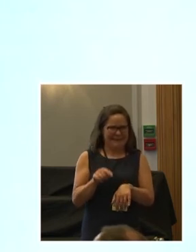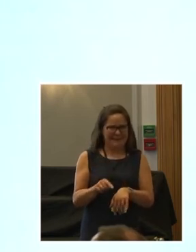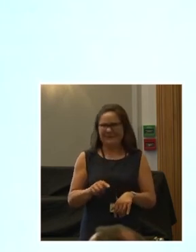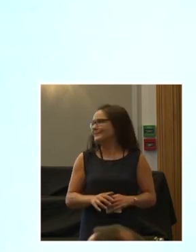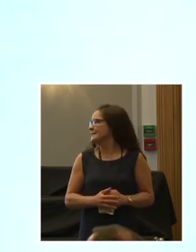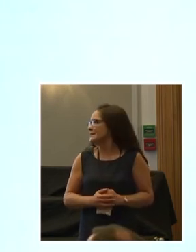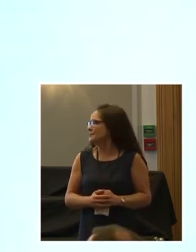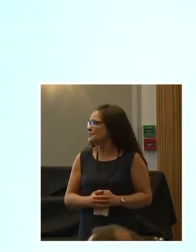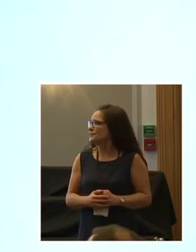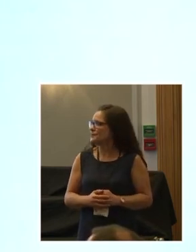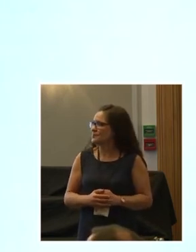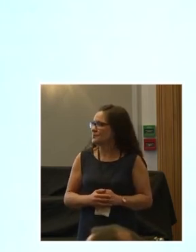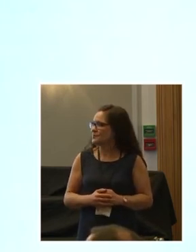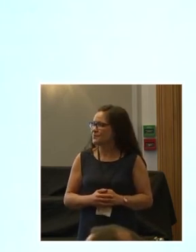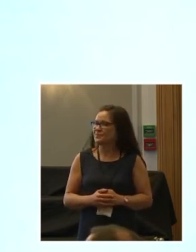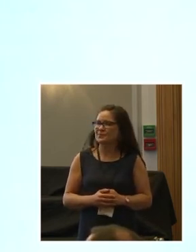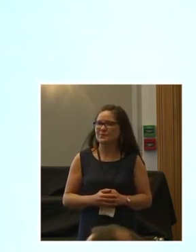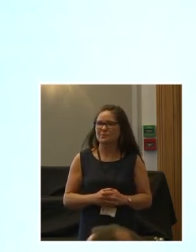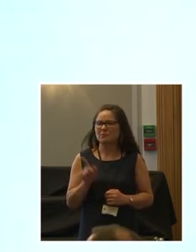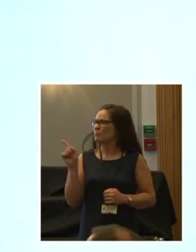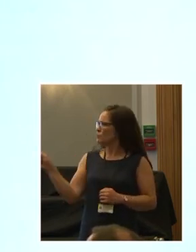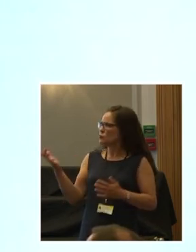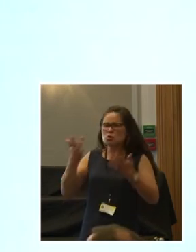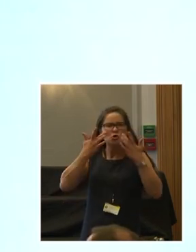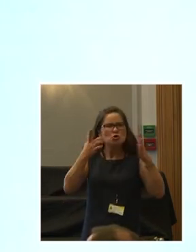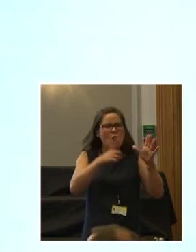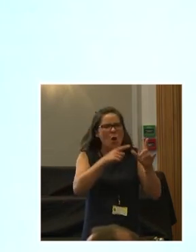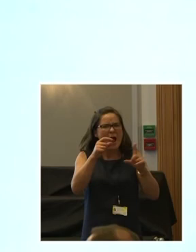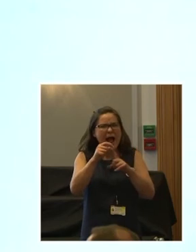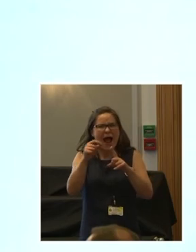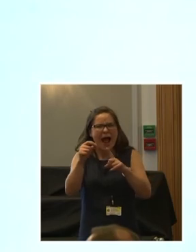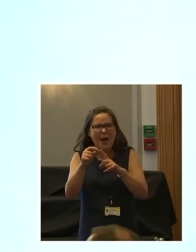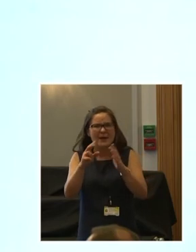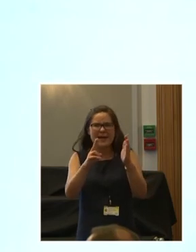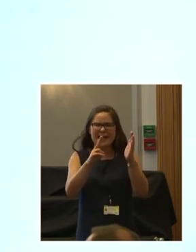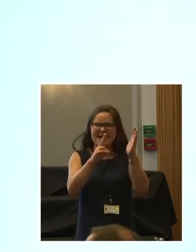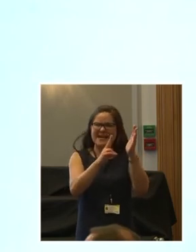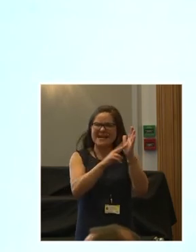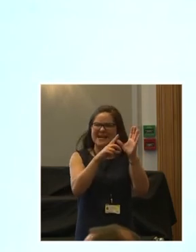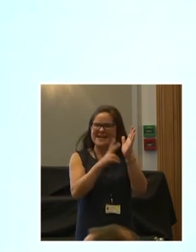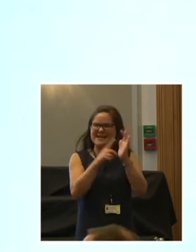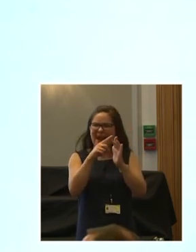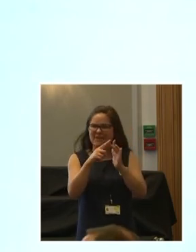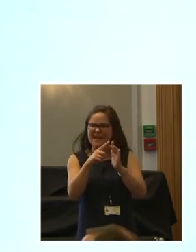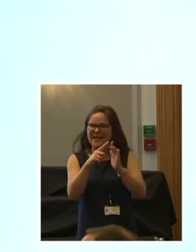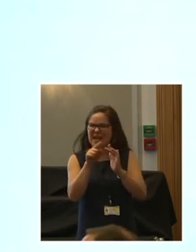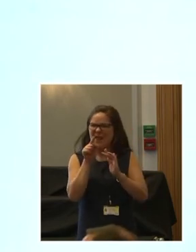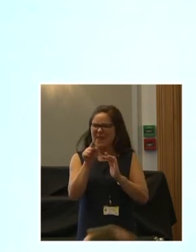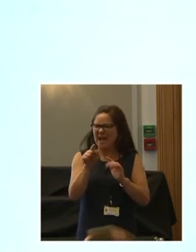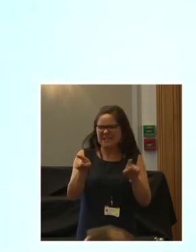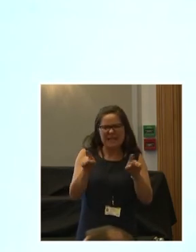there. Okay. You know this app that you just showed us, this Navi what? Navi code, yeah. Is that a bit like a pen